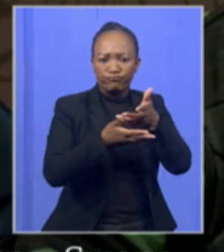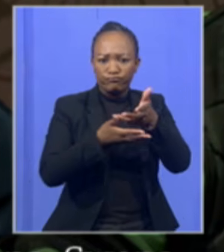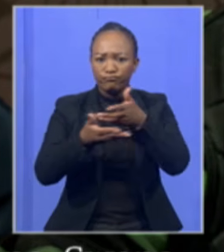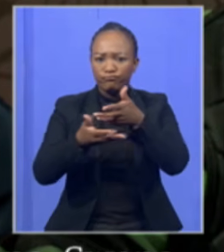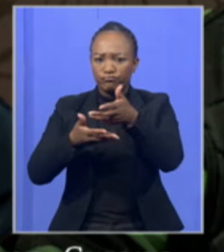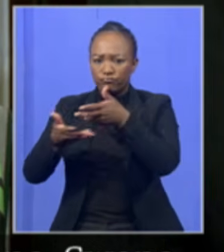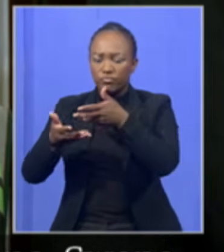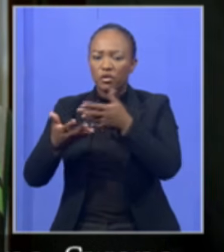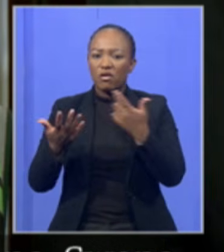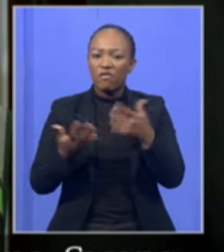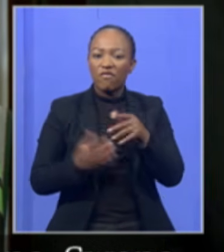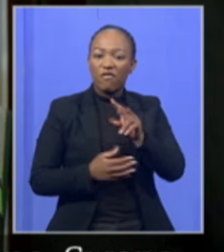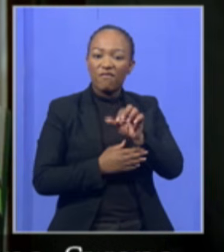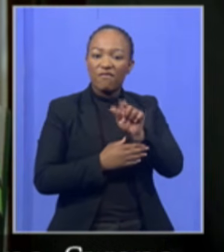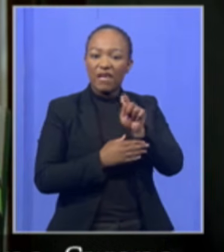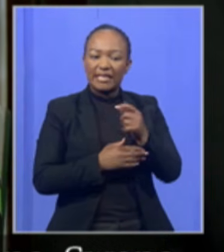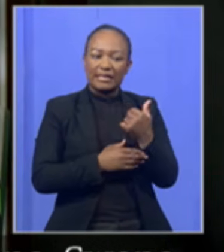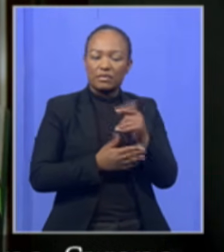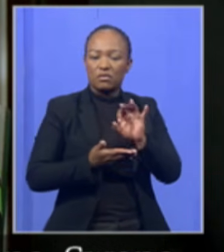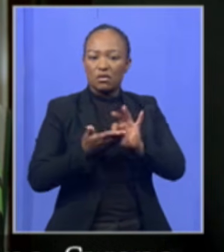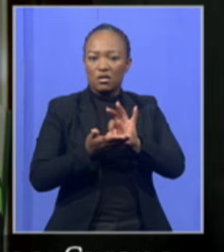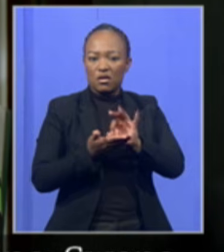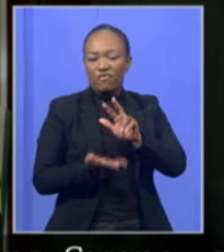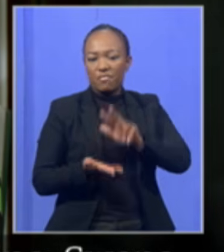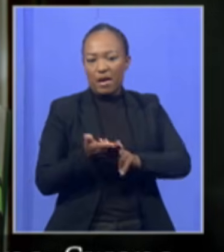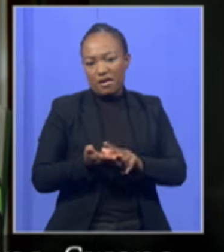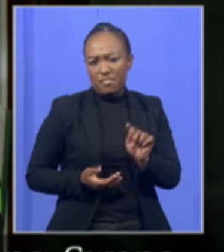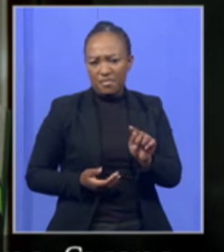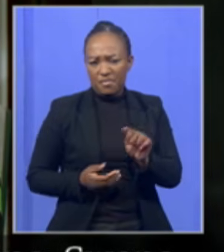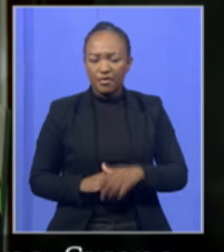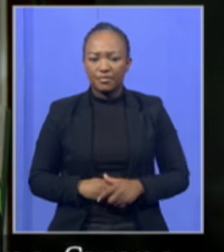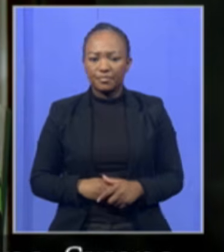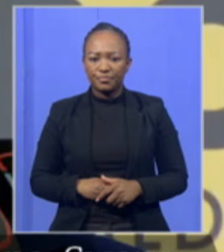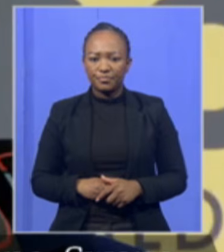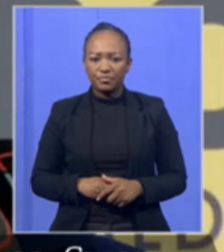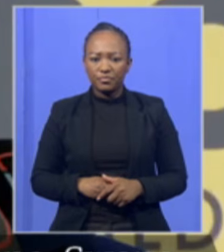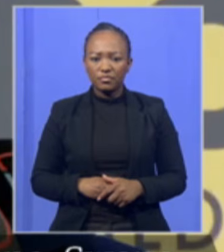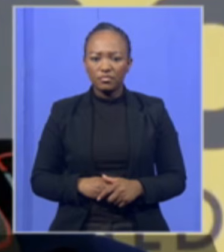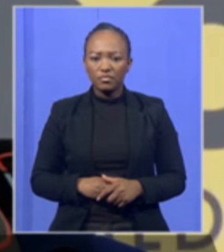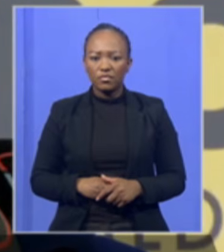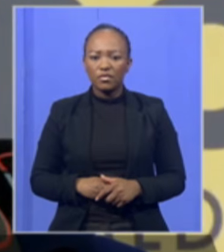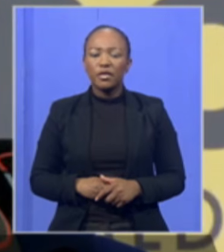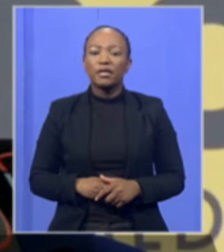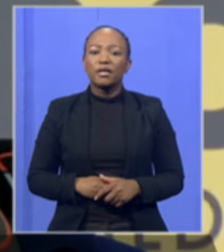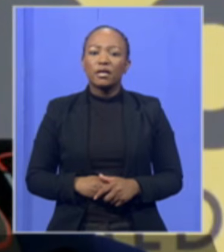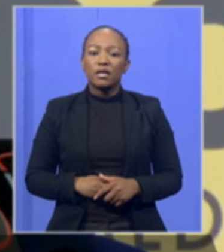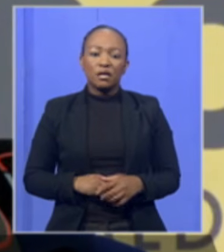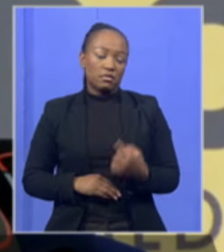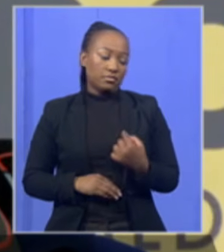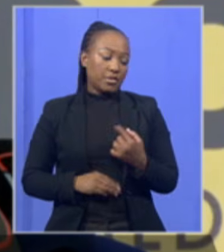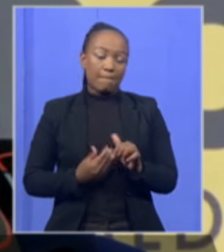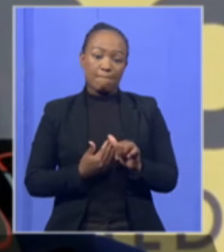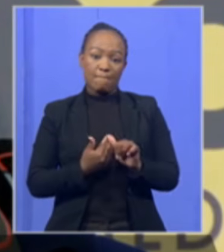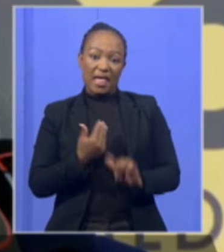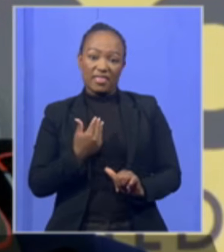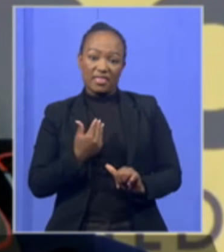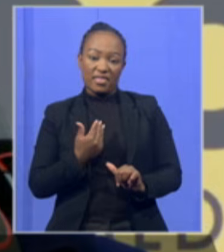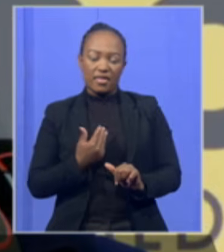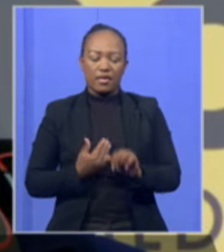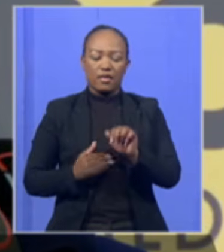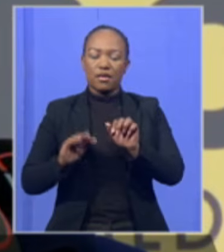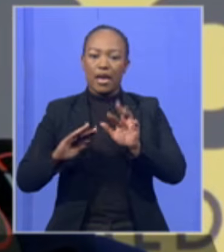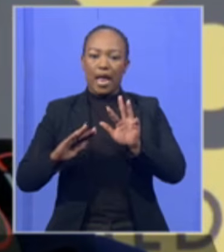fetisiwa ga pegelo ya tekanyetsokabo. We also held extensive discussions through this month from the 9th of